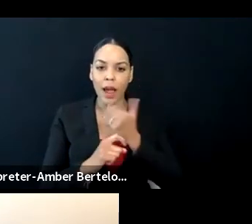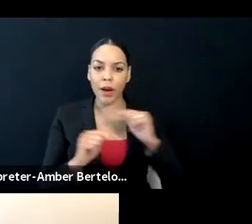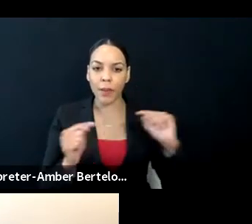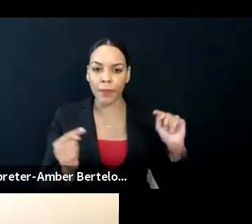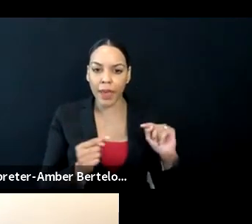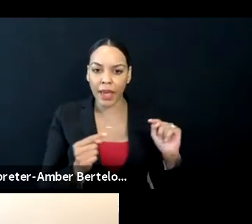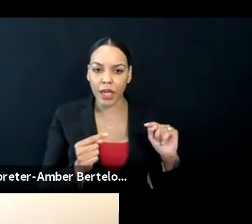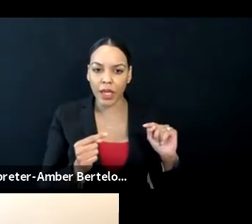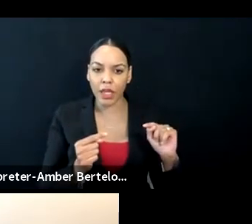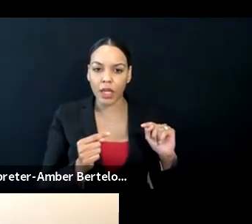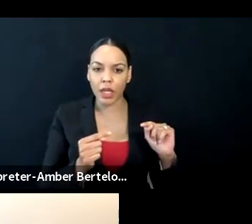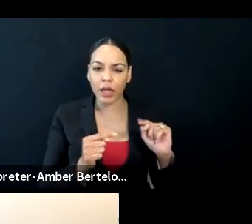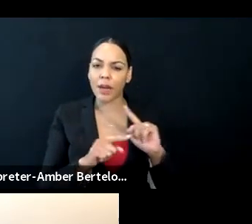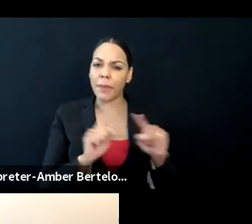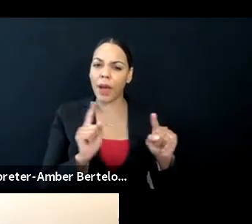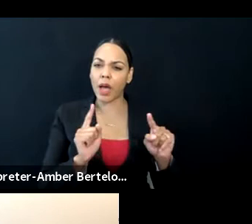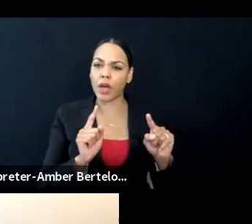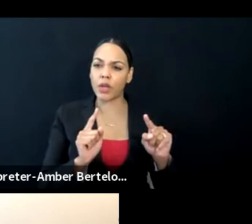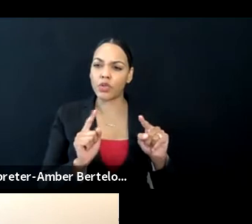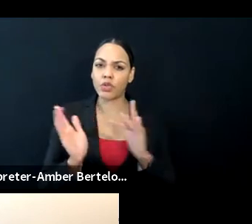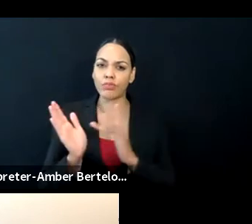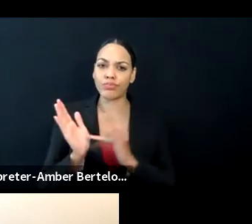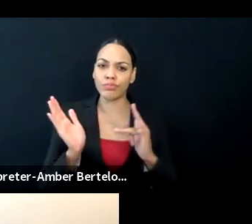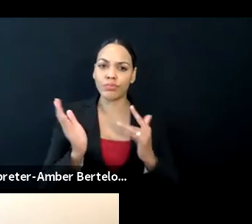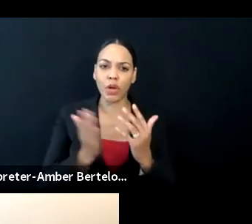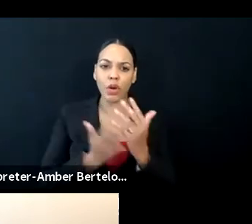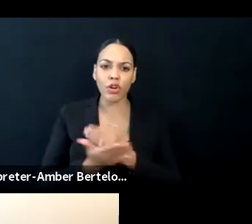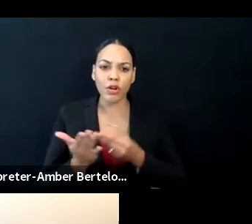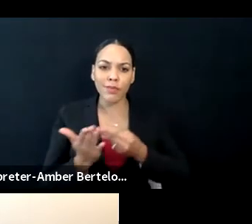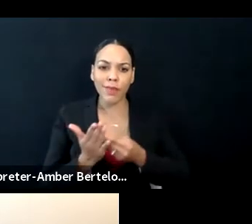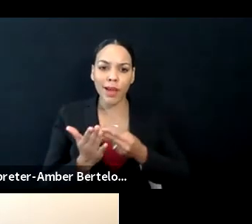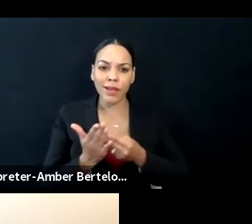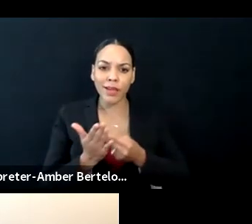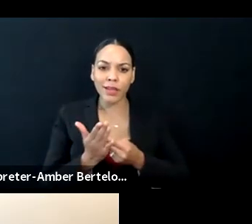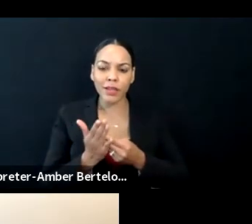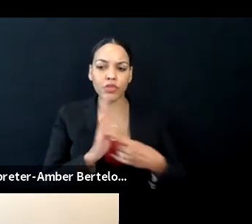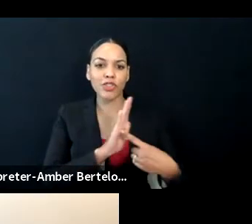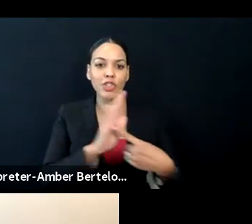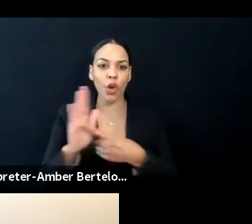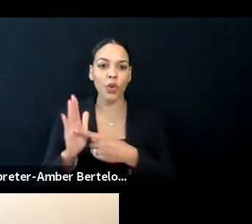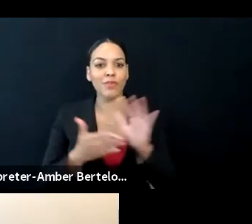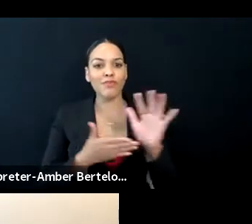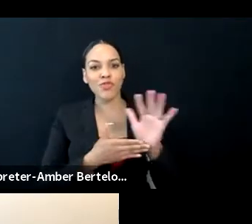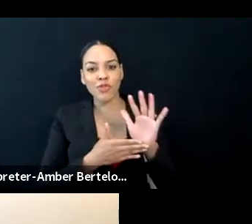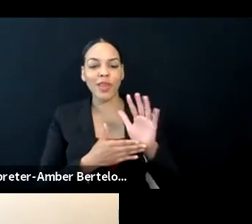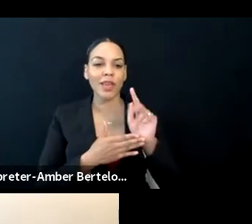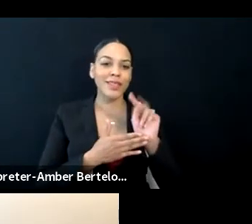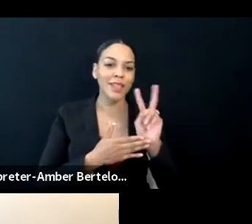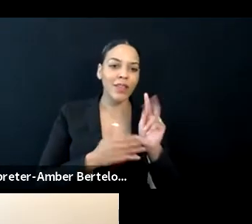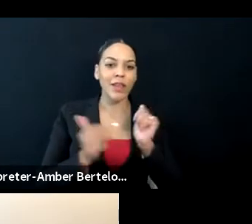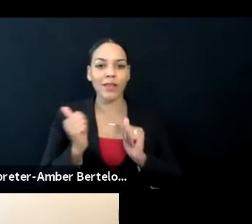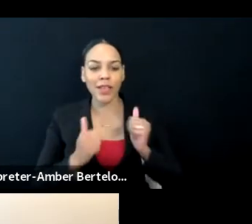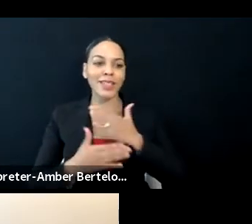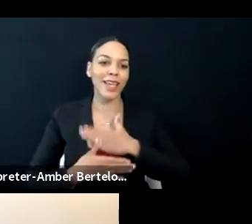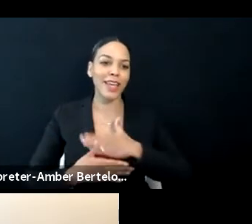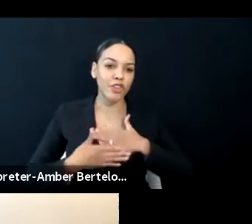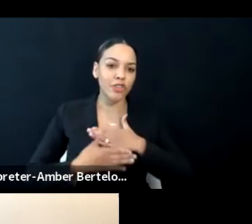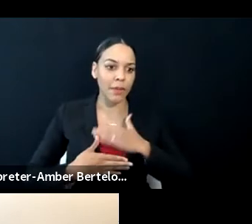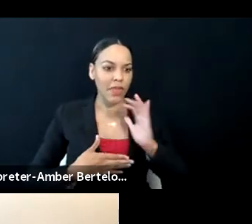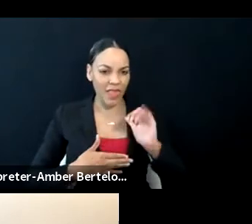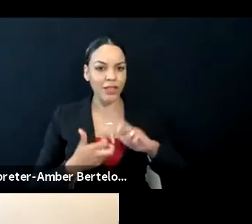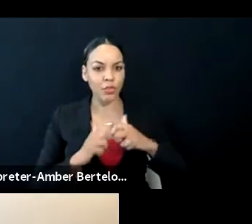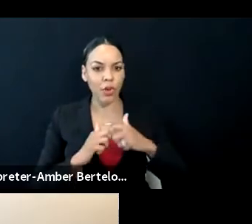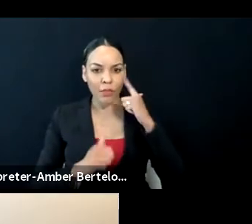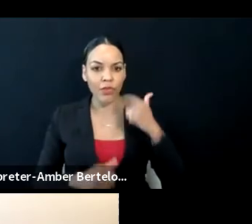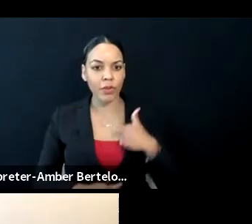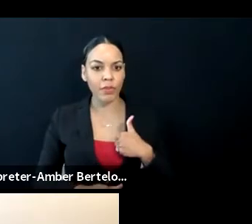to commodify it and show it as entertainment is problematic for me, whether that be on